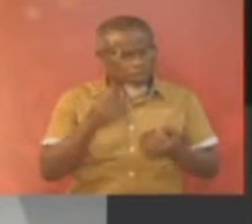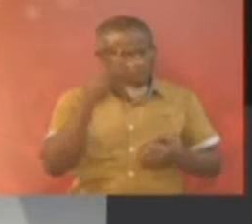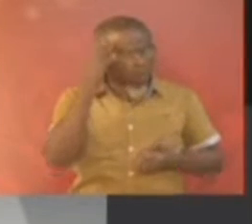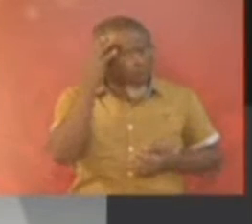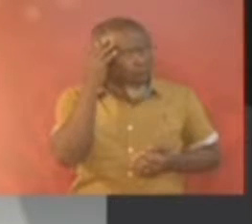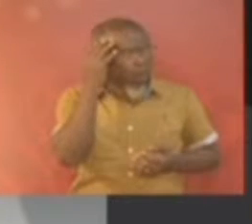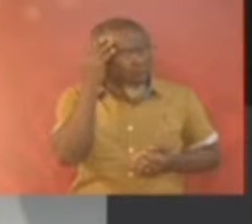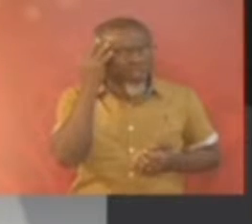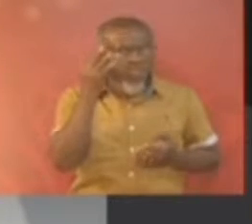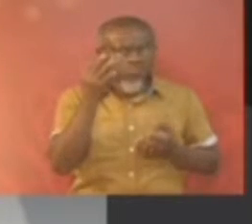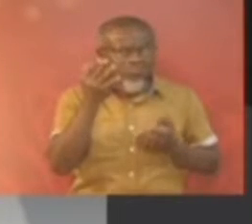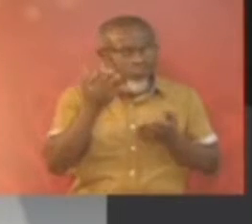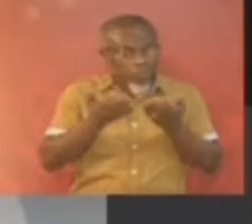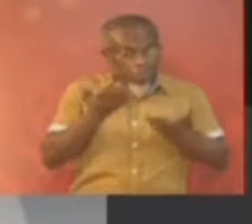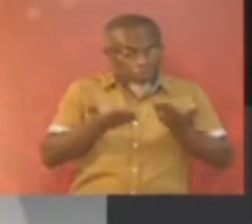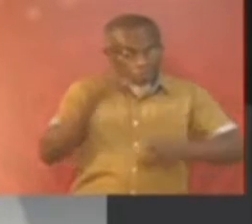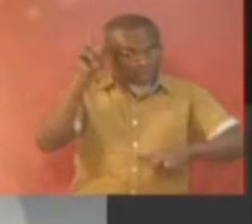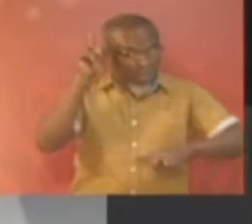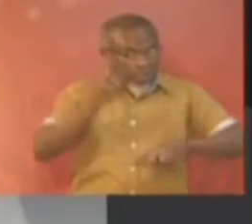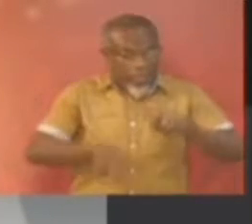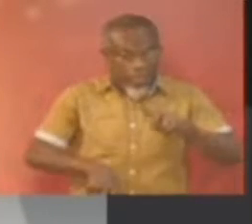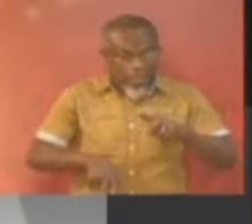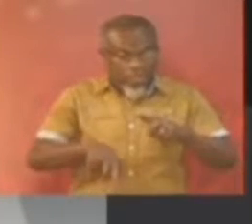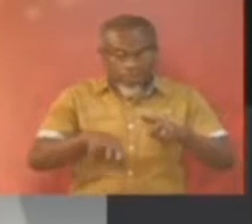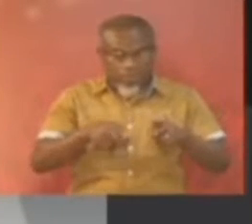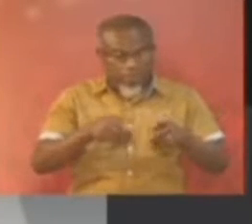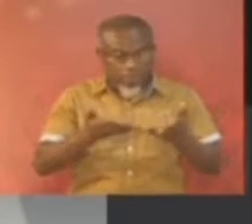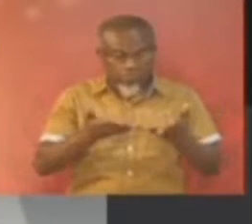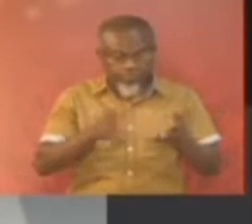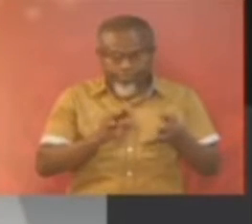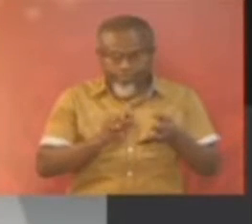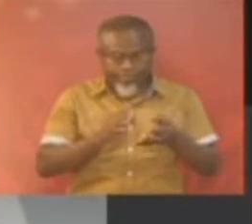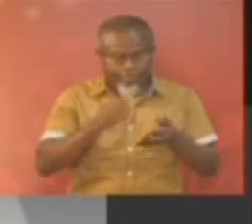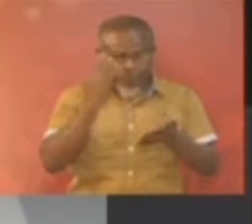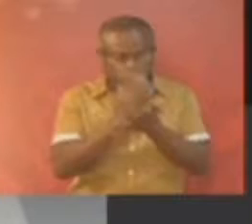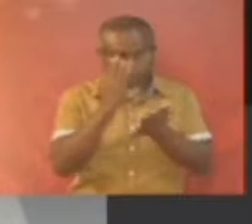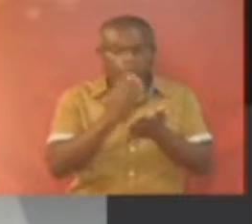virus at all from our country if this continue happening?